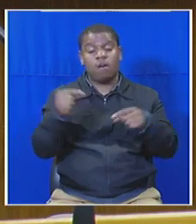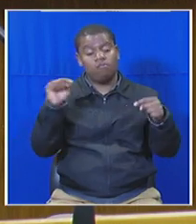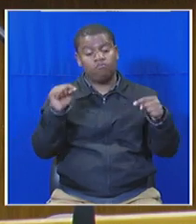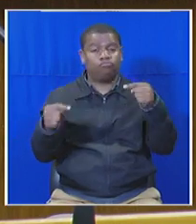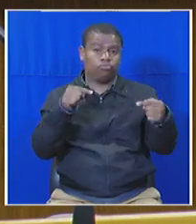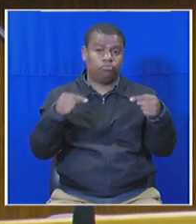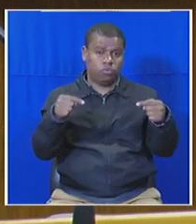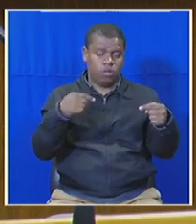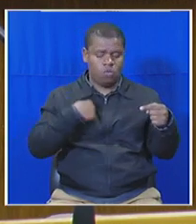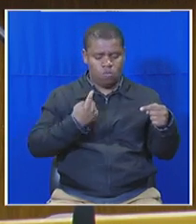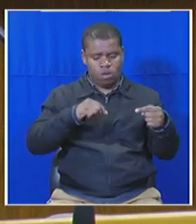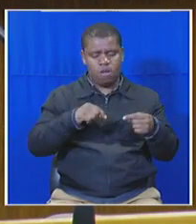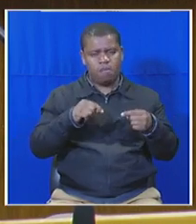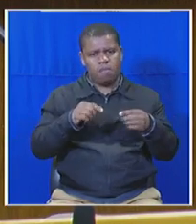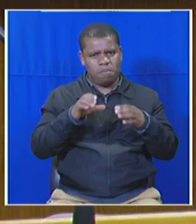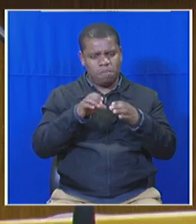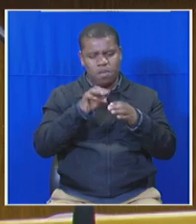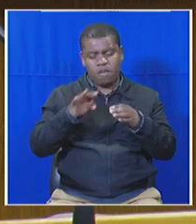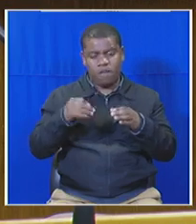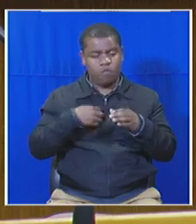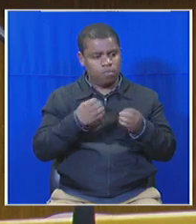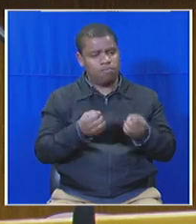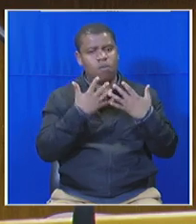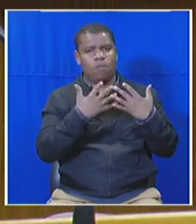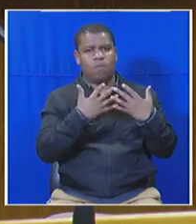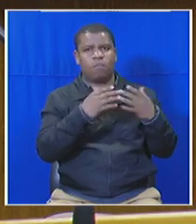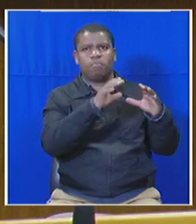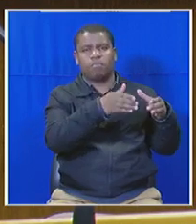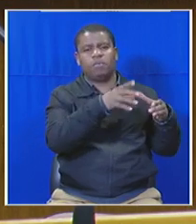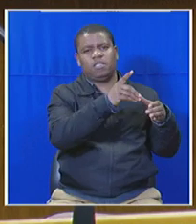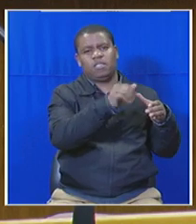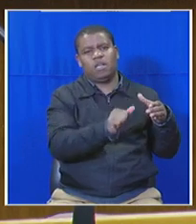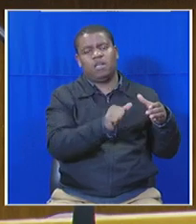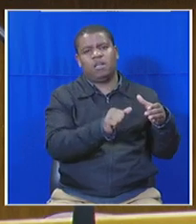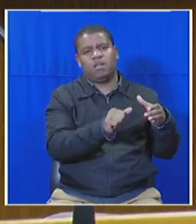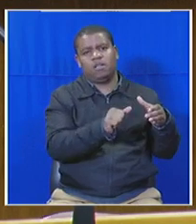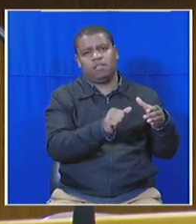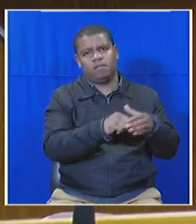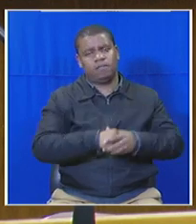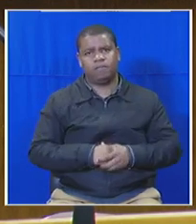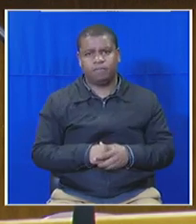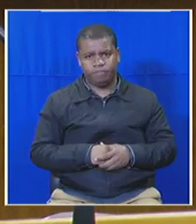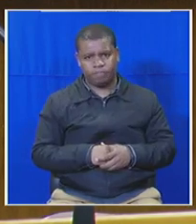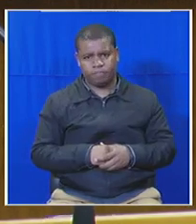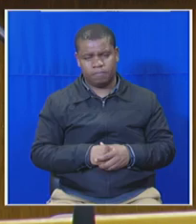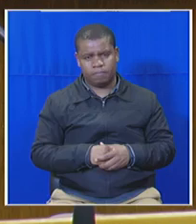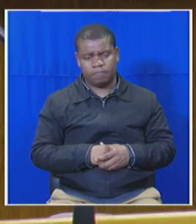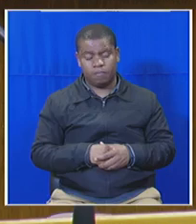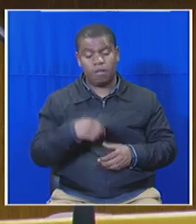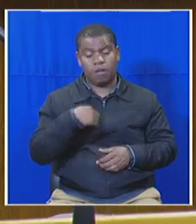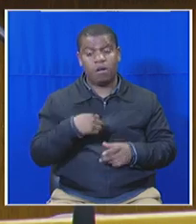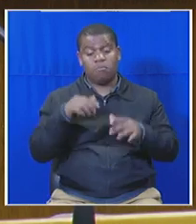i-DA inganqanda abantu okanye izikhethele ukuba ngobani amabagqwale emswaneni xa kukho